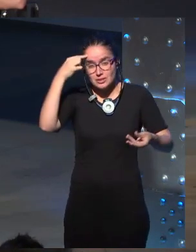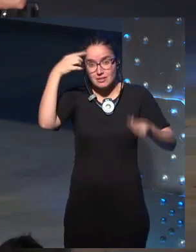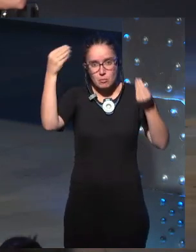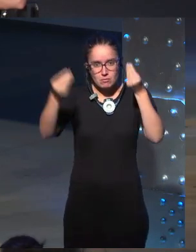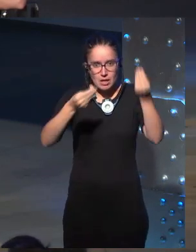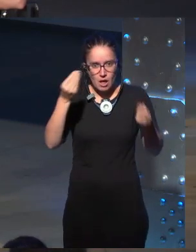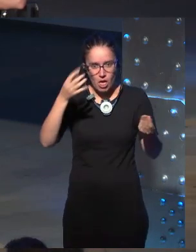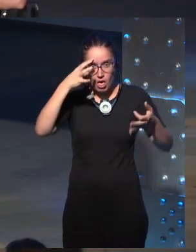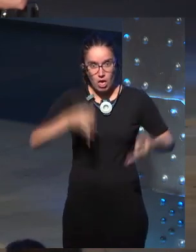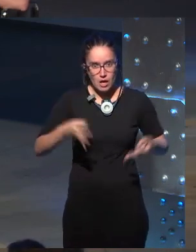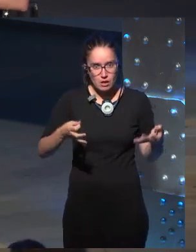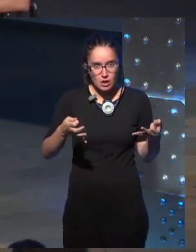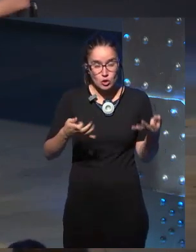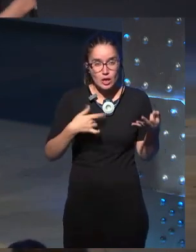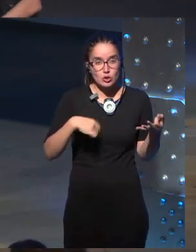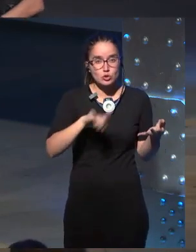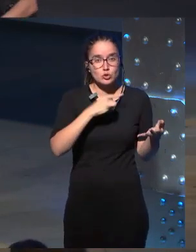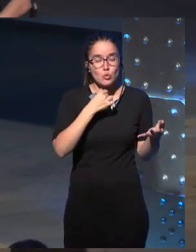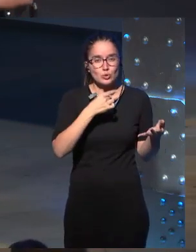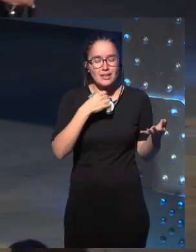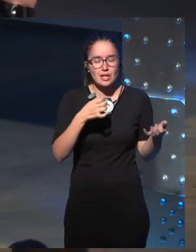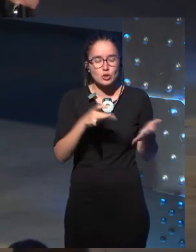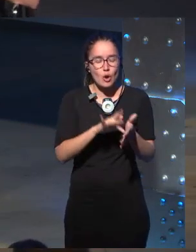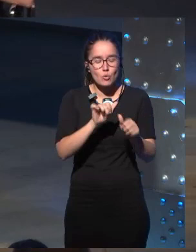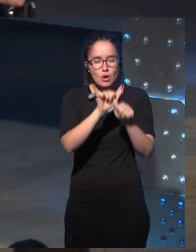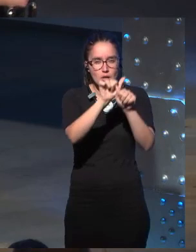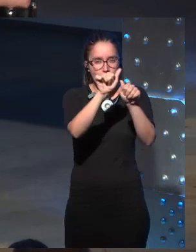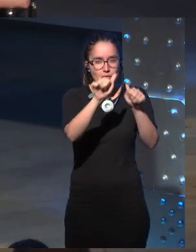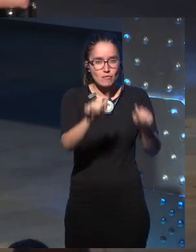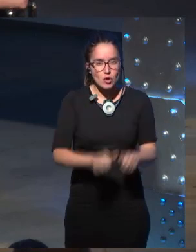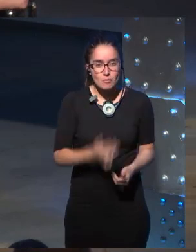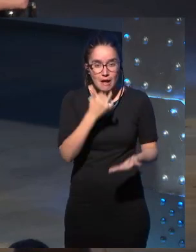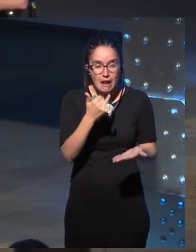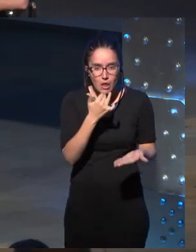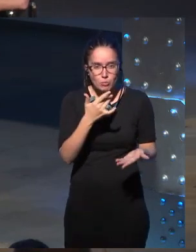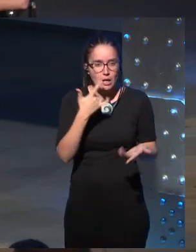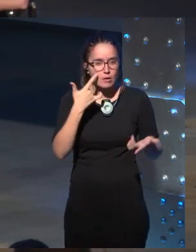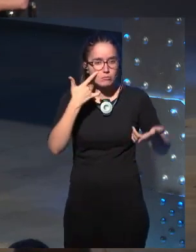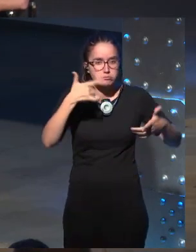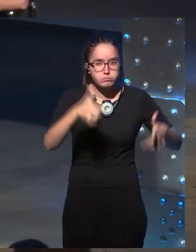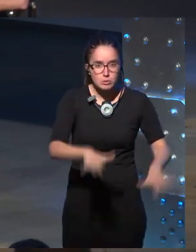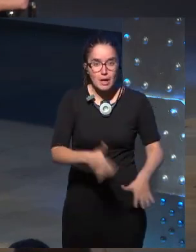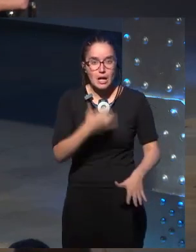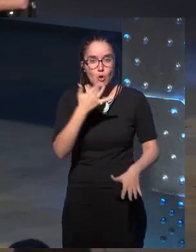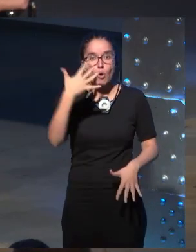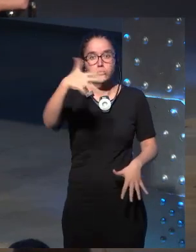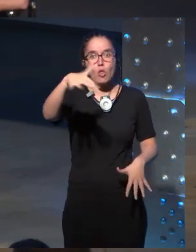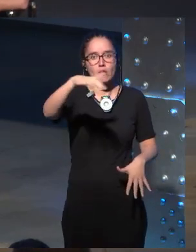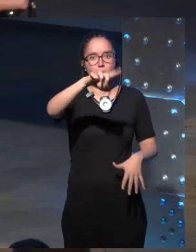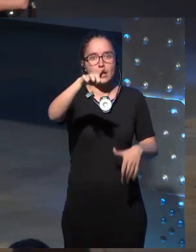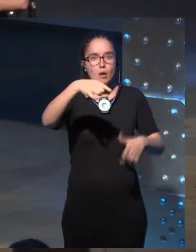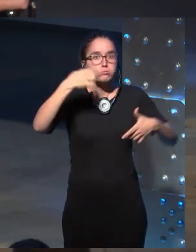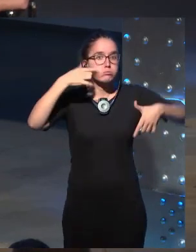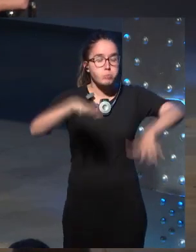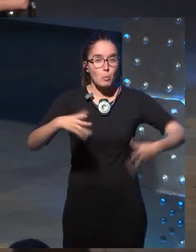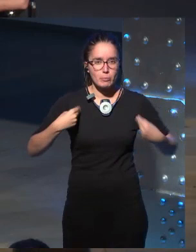a way to maybe detect something somewhere else. But even that, how do you do? How do you check